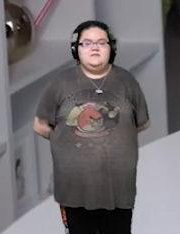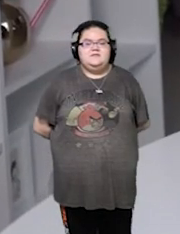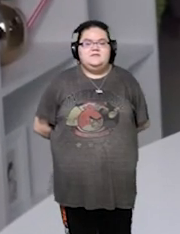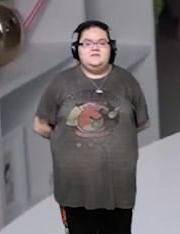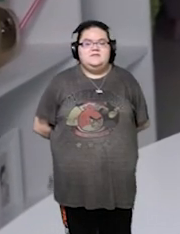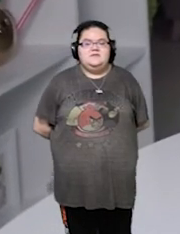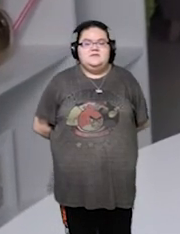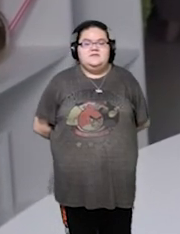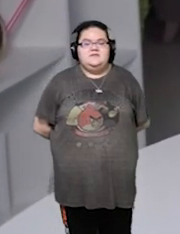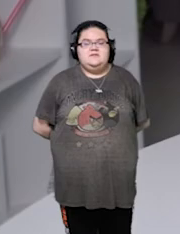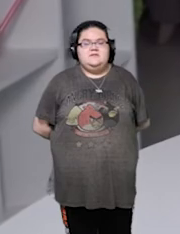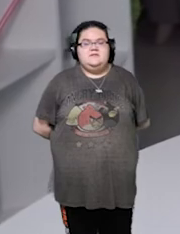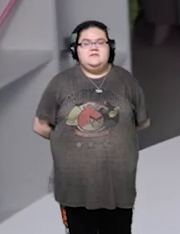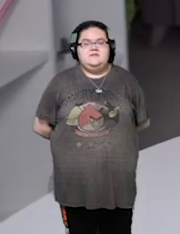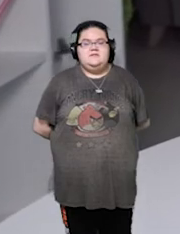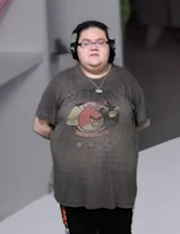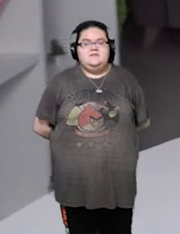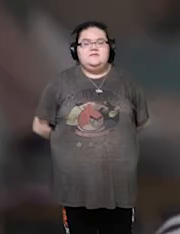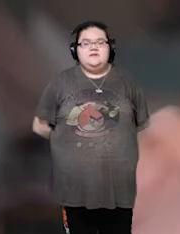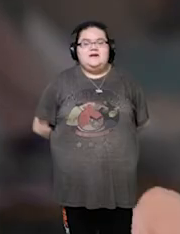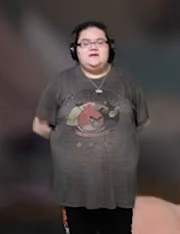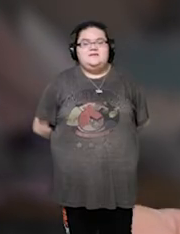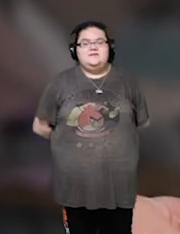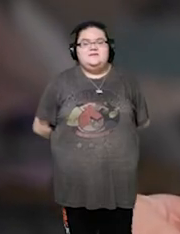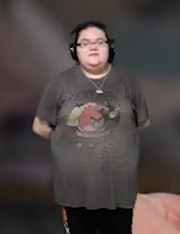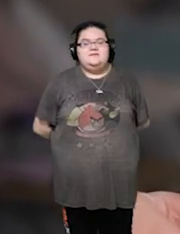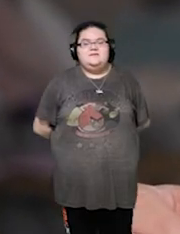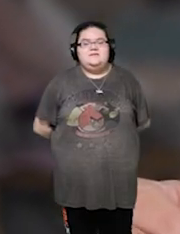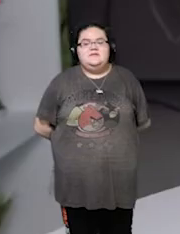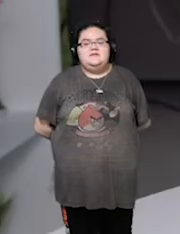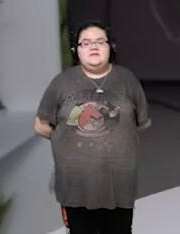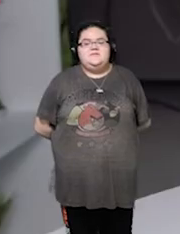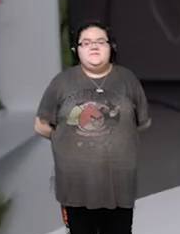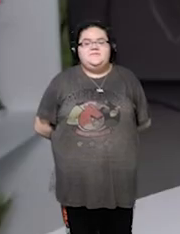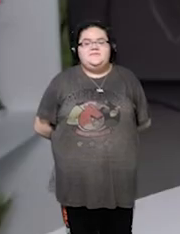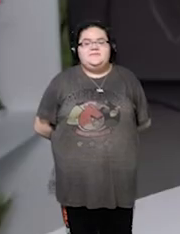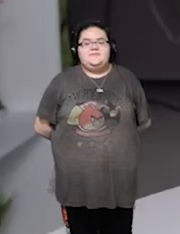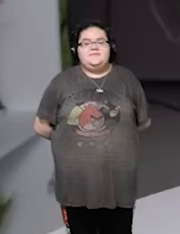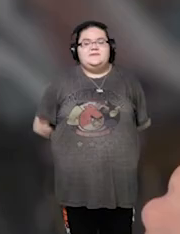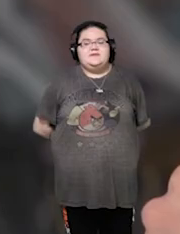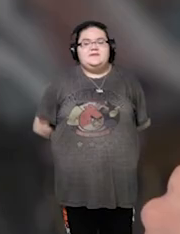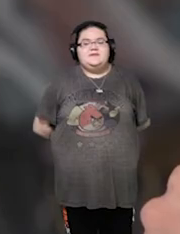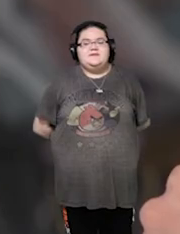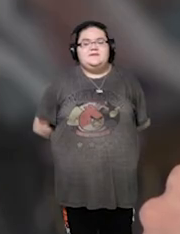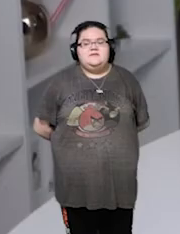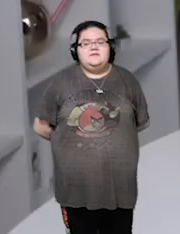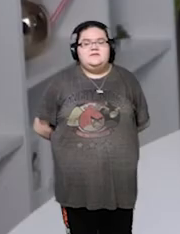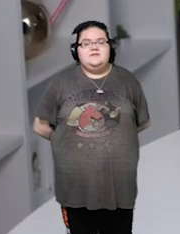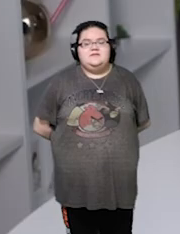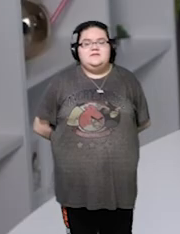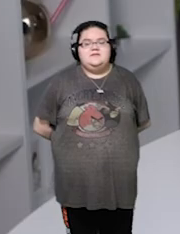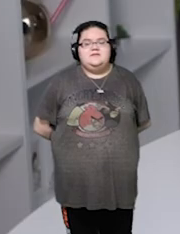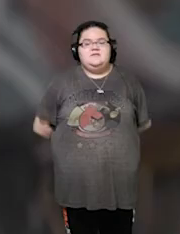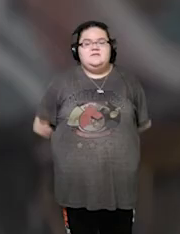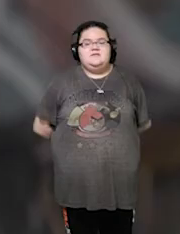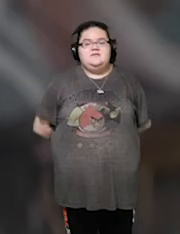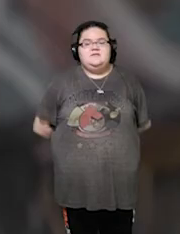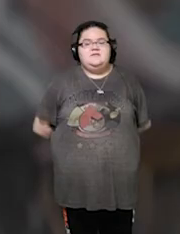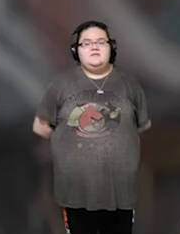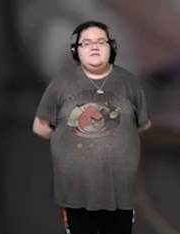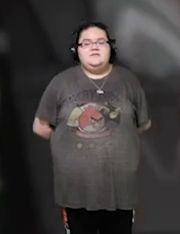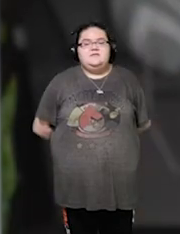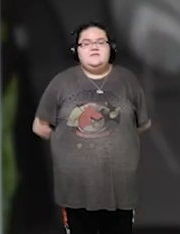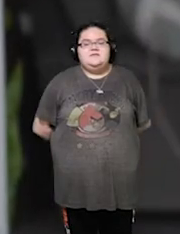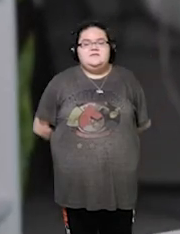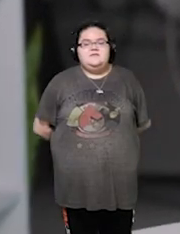on, the candles are different though, because you could have shit candles that are expensive. Is Yankee Candle expensive? No, it's like 20, 30 quid. This could be 100 quid. This is a bit